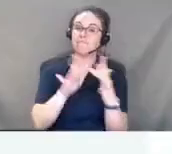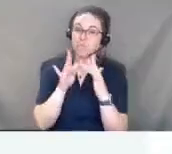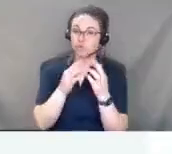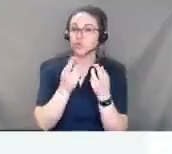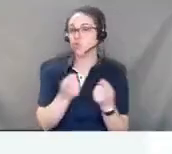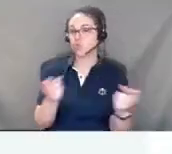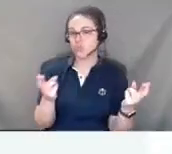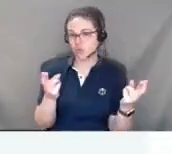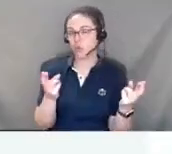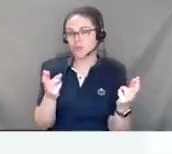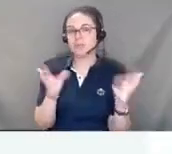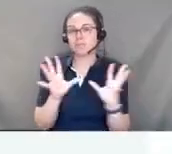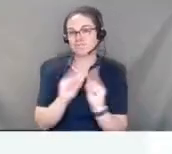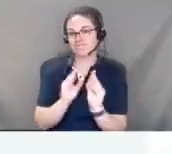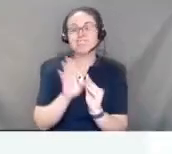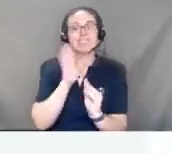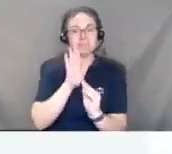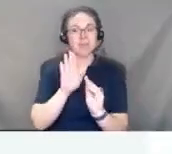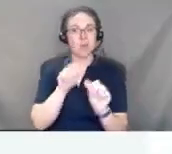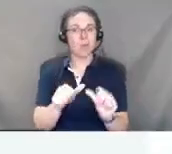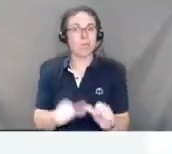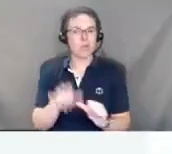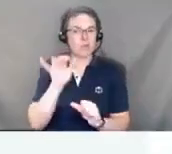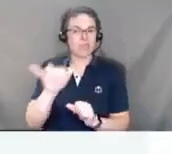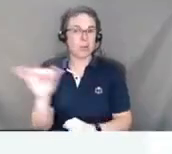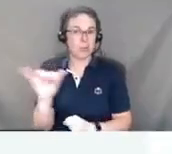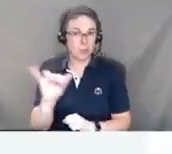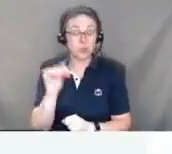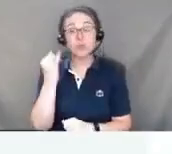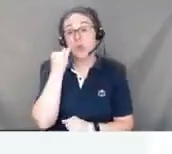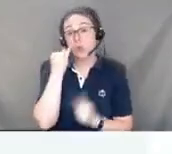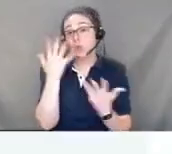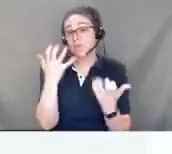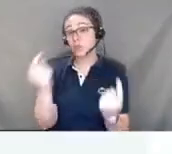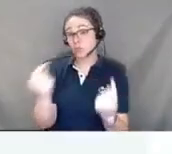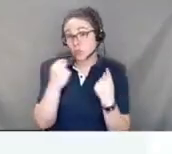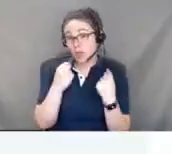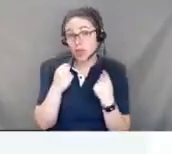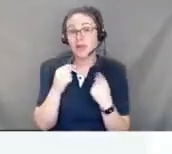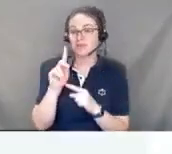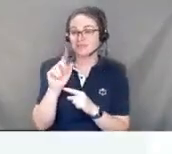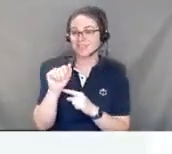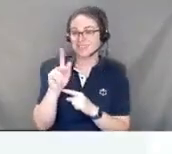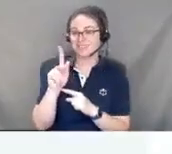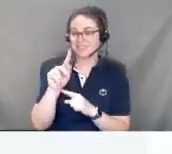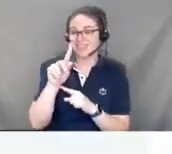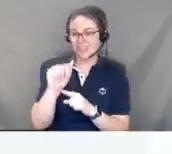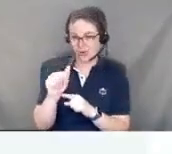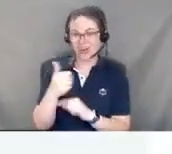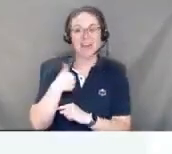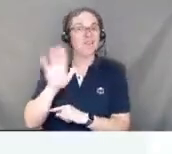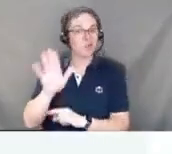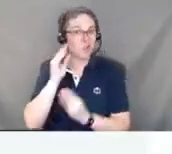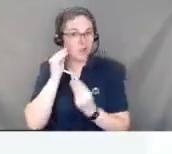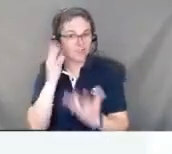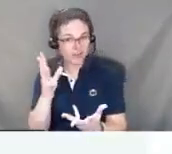fair. I'll go ahead and include the flyer on there as well. So if you guys want to attend, Dakota, I got your information for that flyer